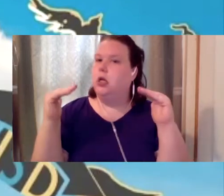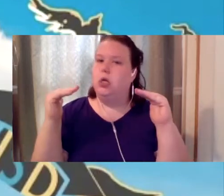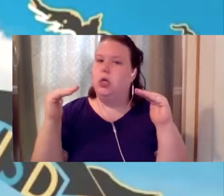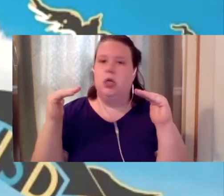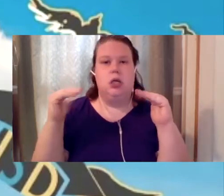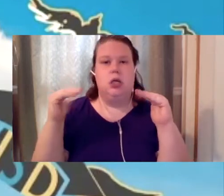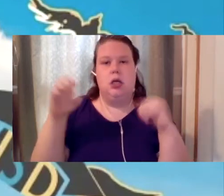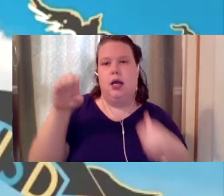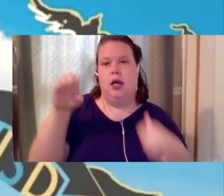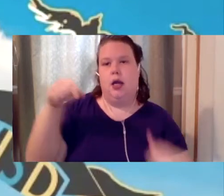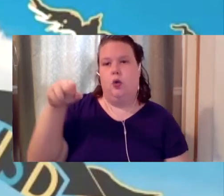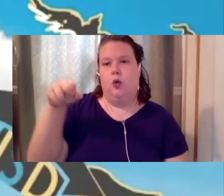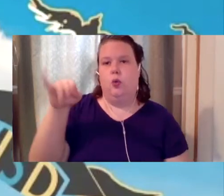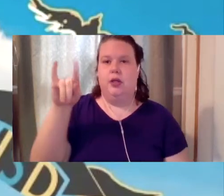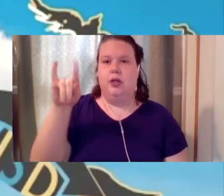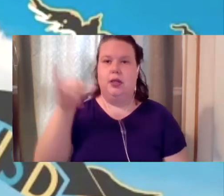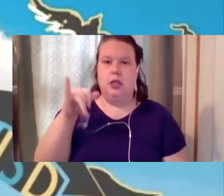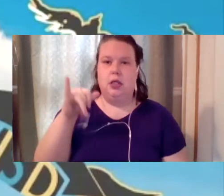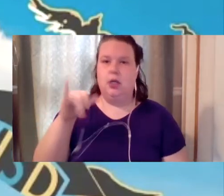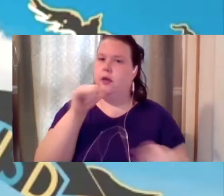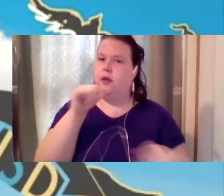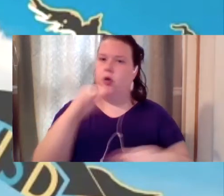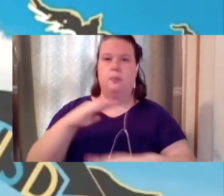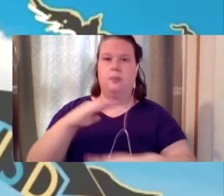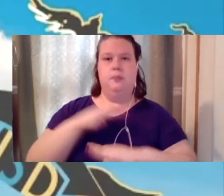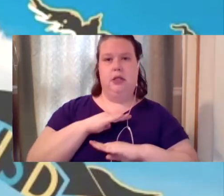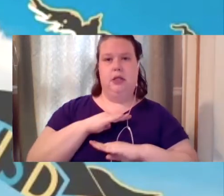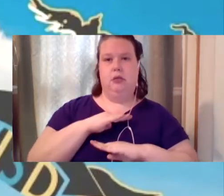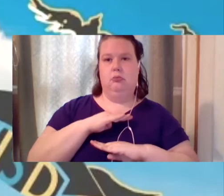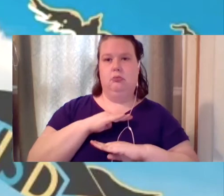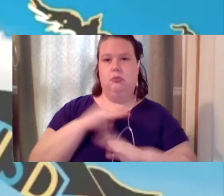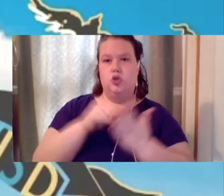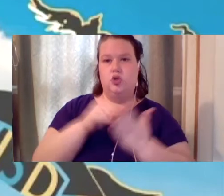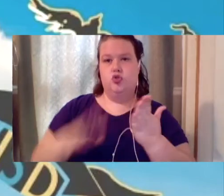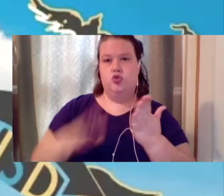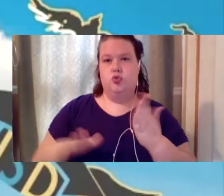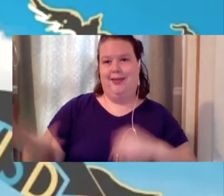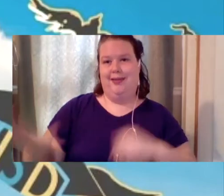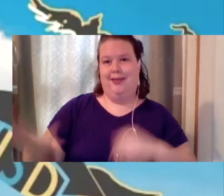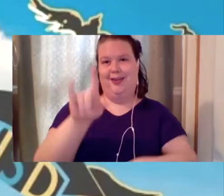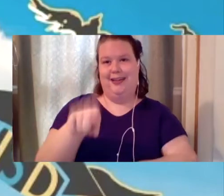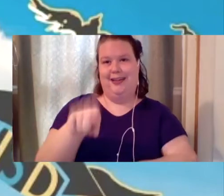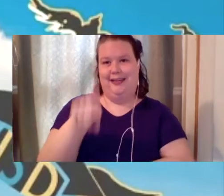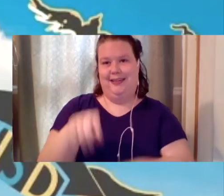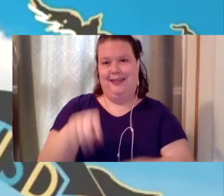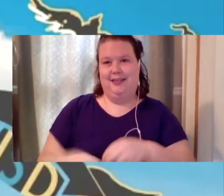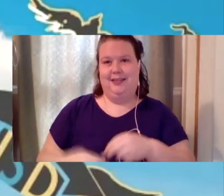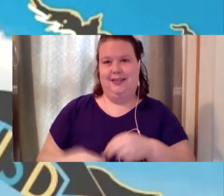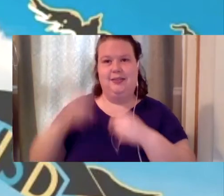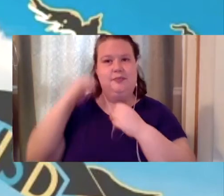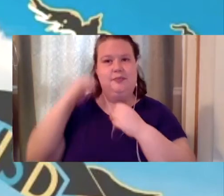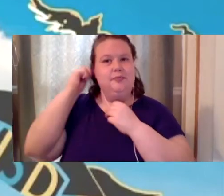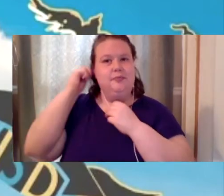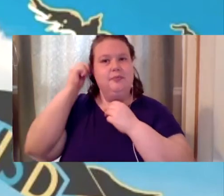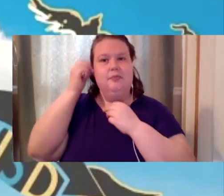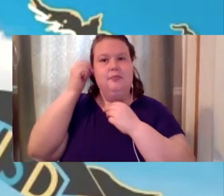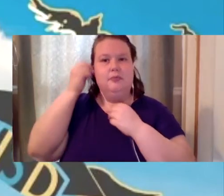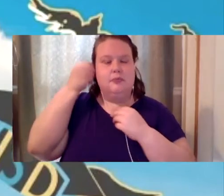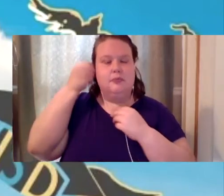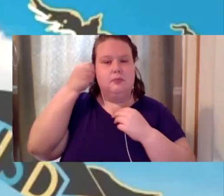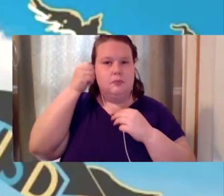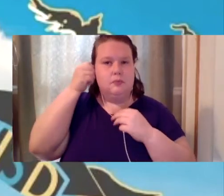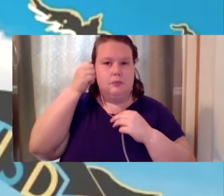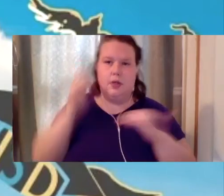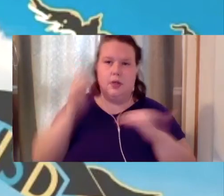for their students. And so I'm kind of, you know, what Mr. Bledsoe said earlier, I want the